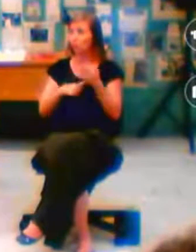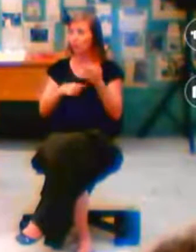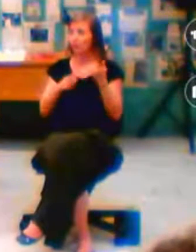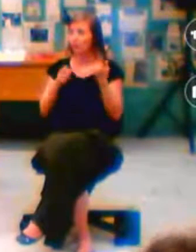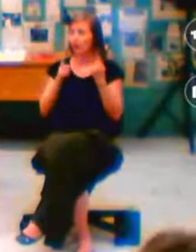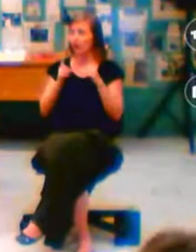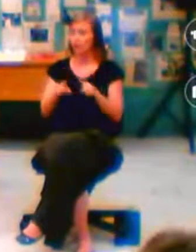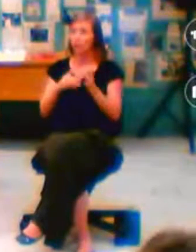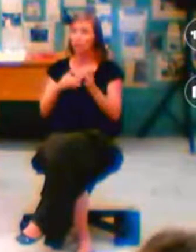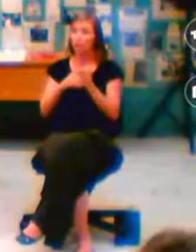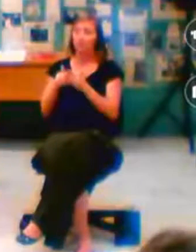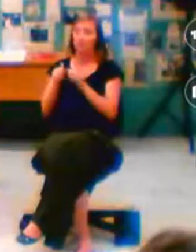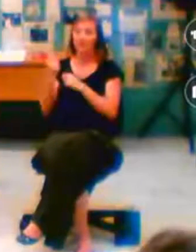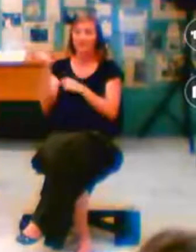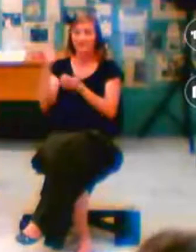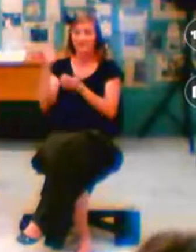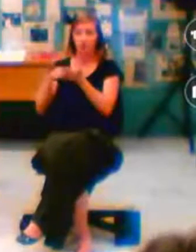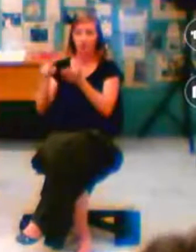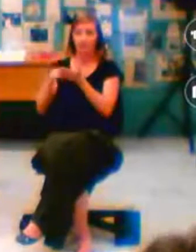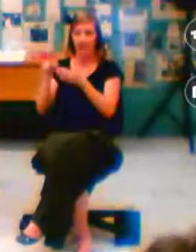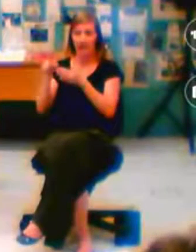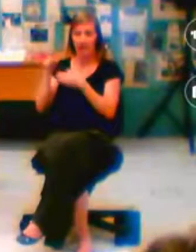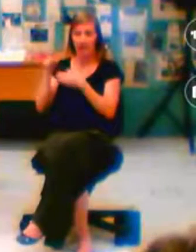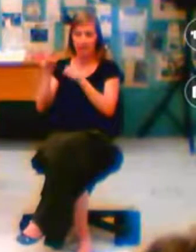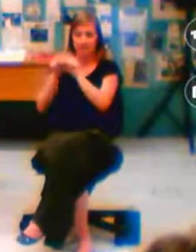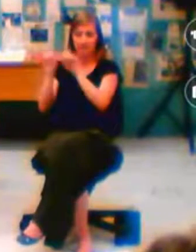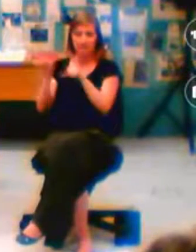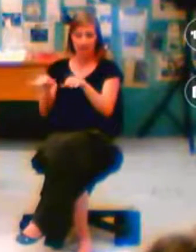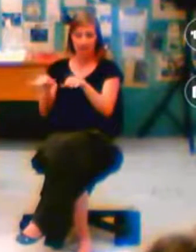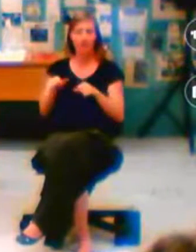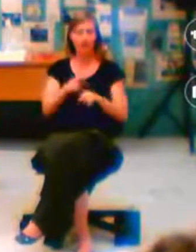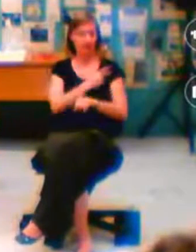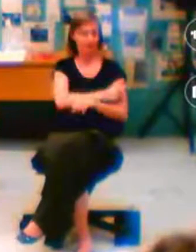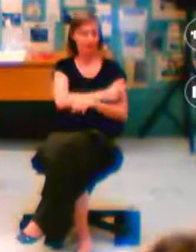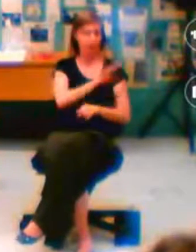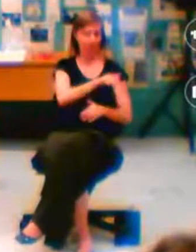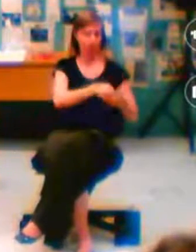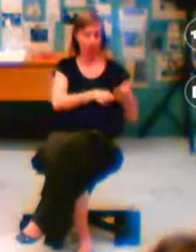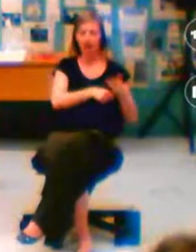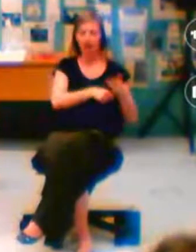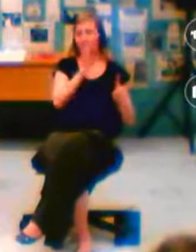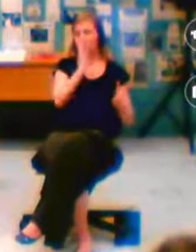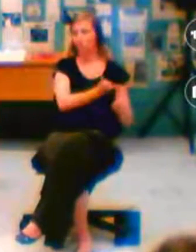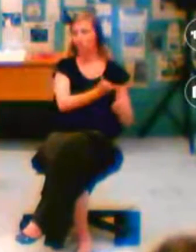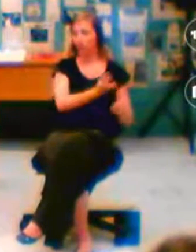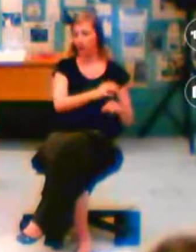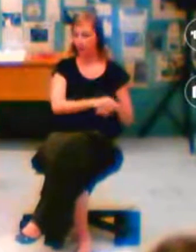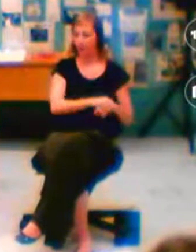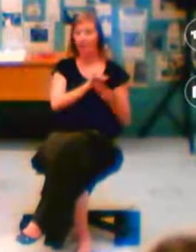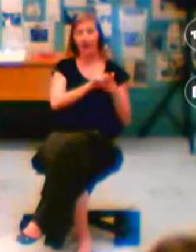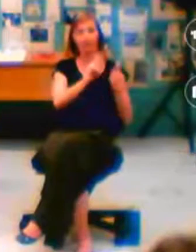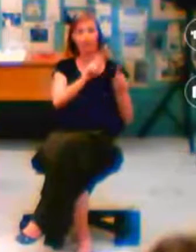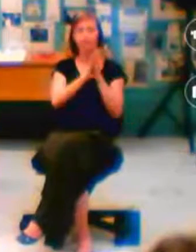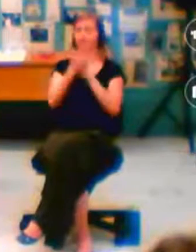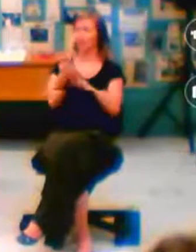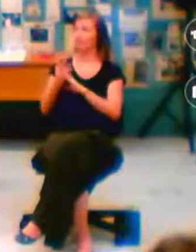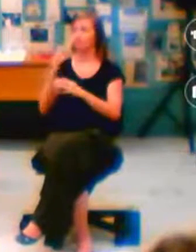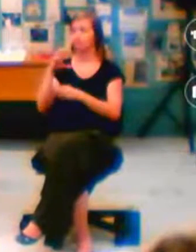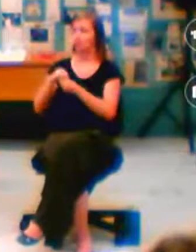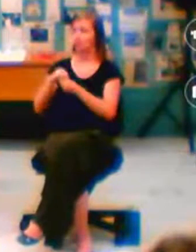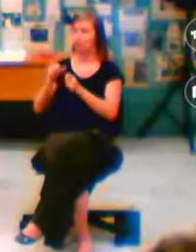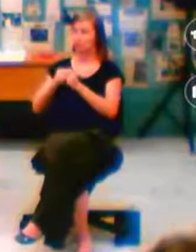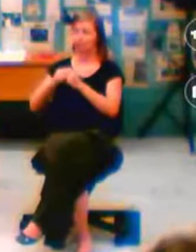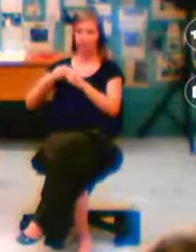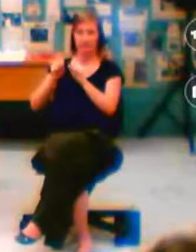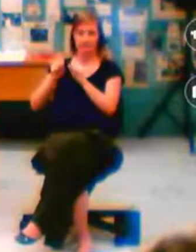costs you include in your analysis of the overall spending. What happens in a lot of